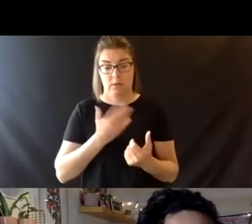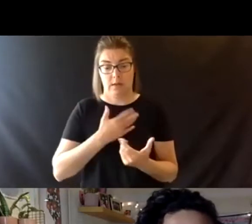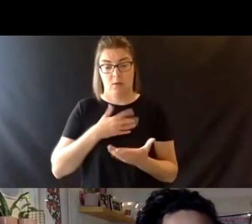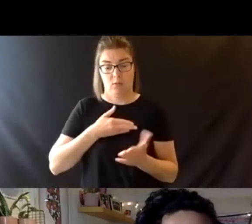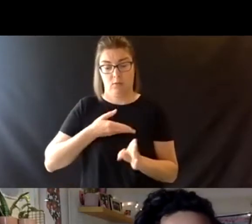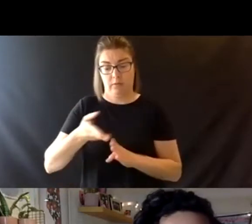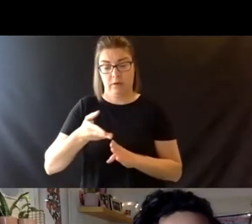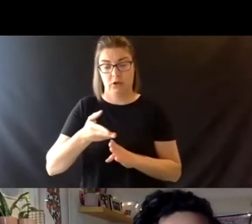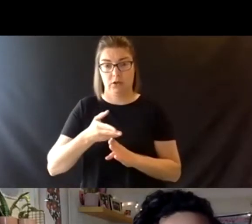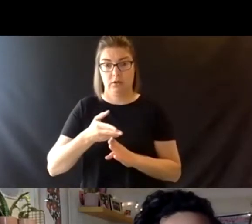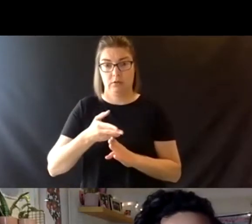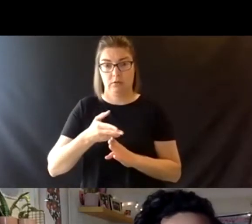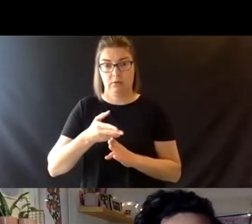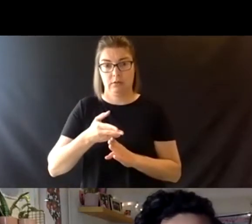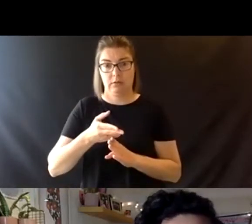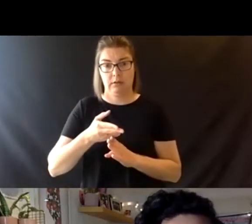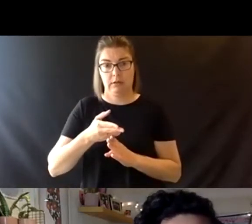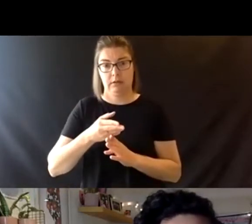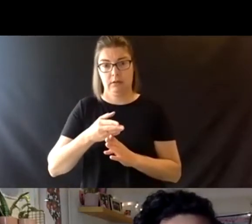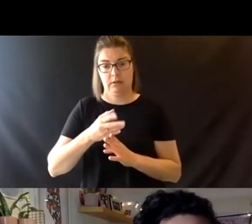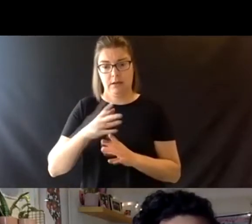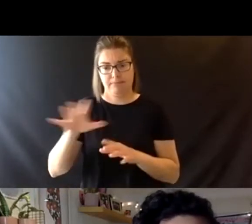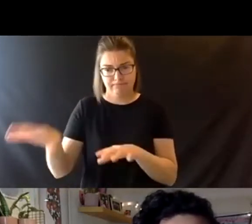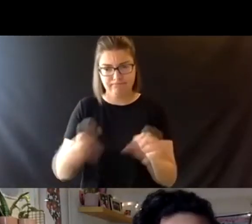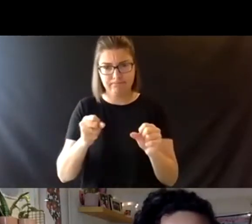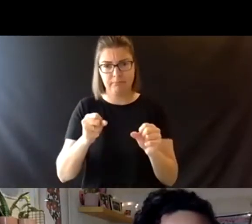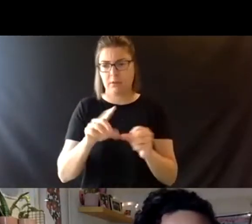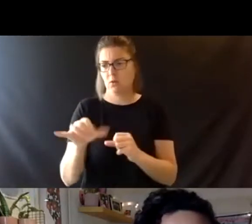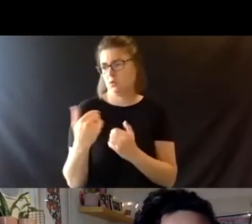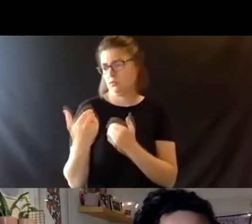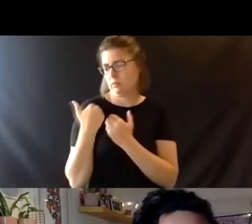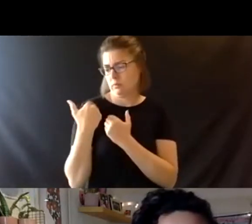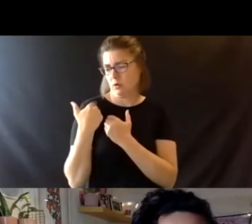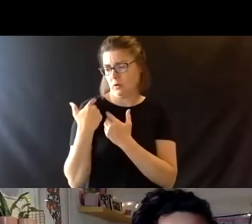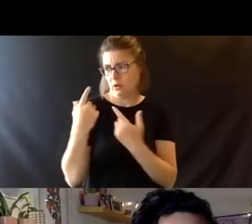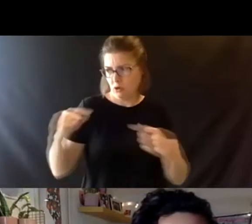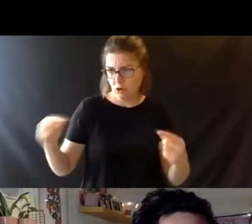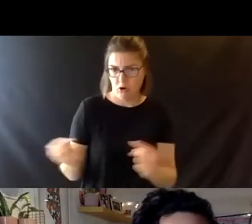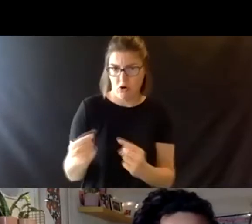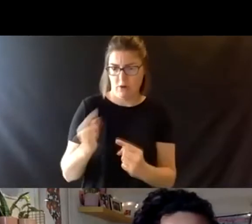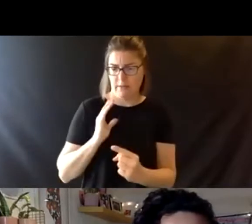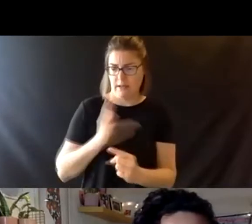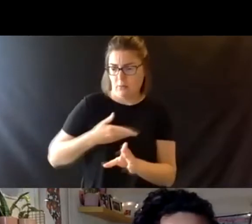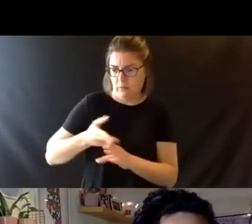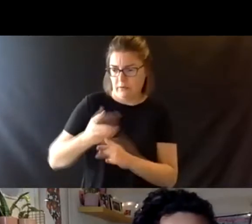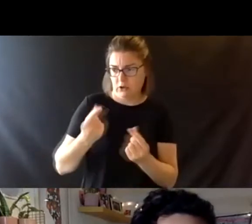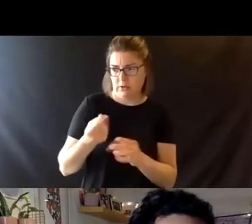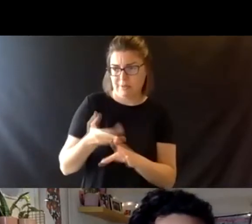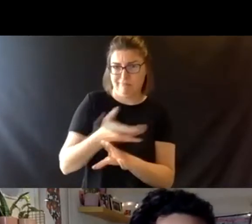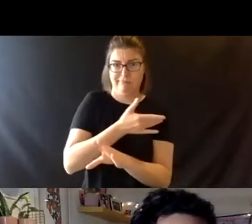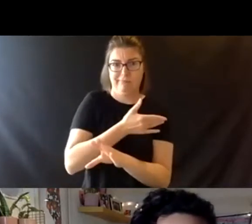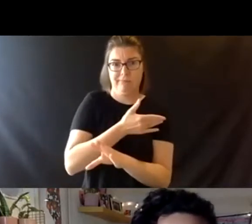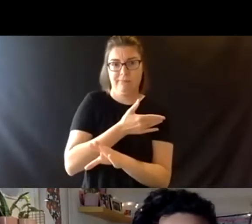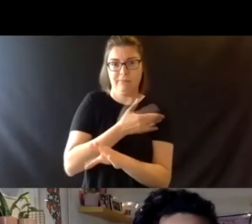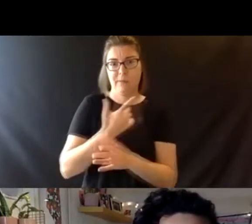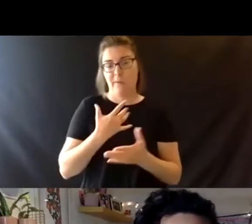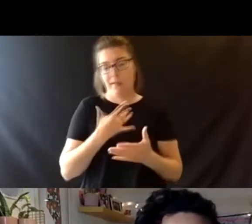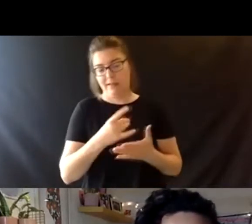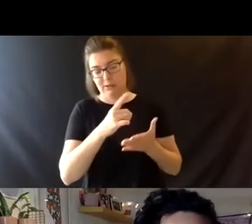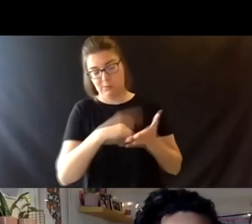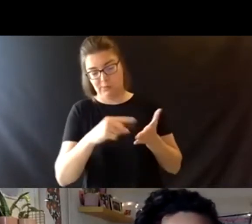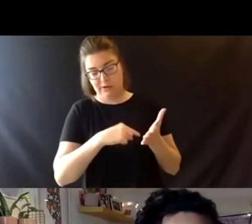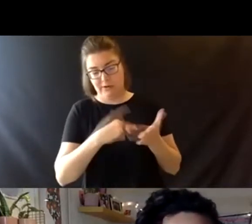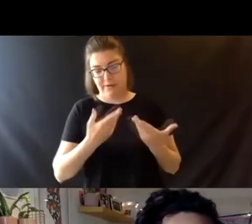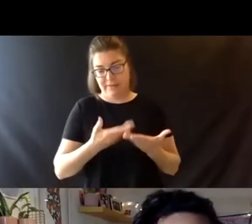and reclaiming, you know, but also being accountable to the harm that this profession has done. So I like to be critical of the very thing